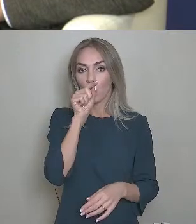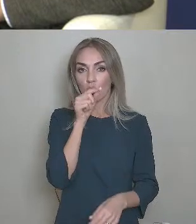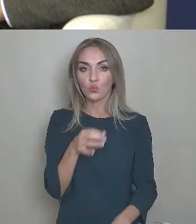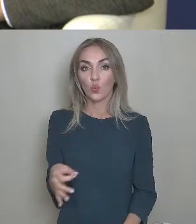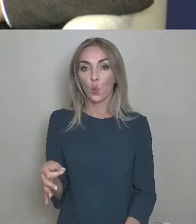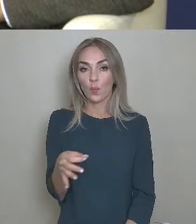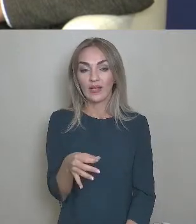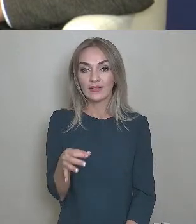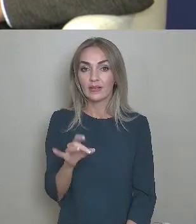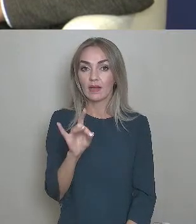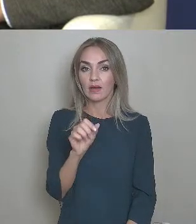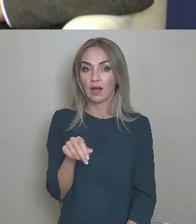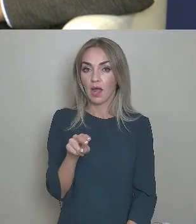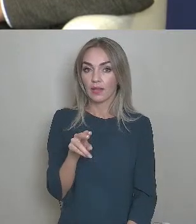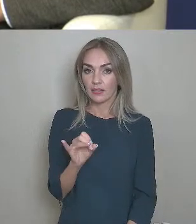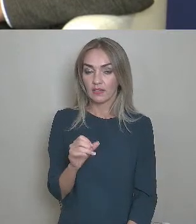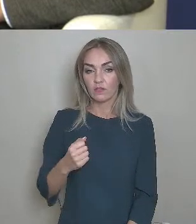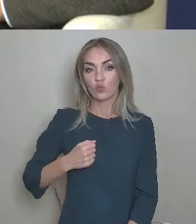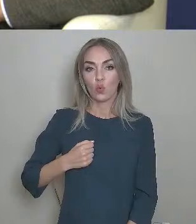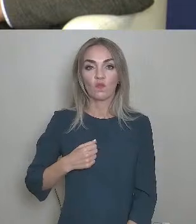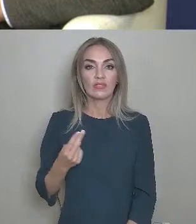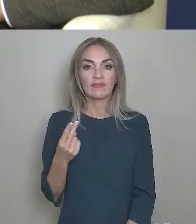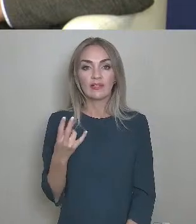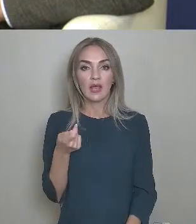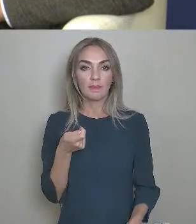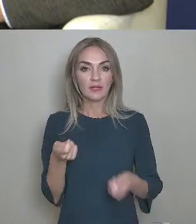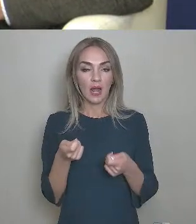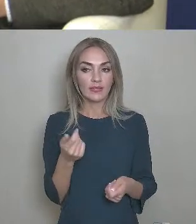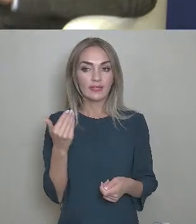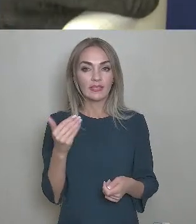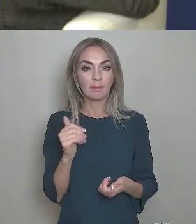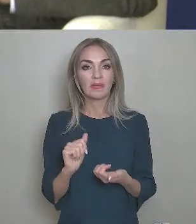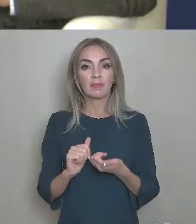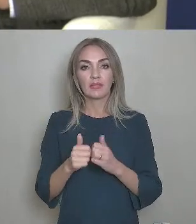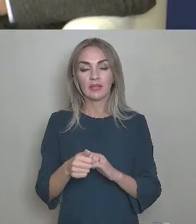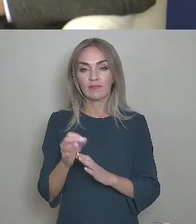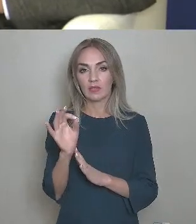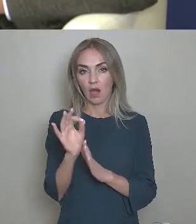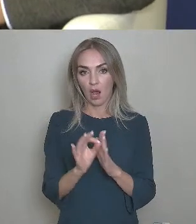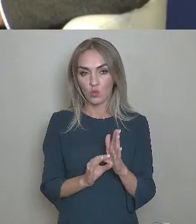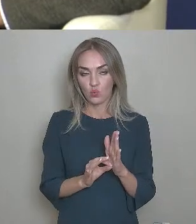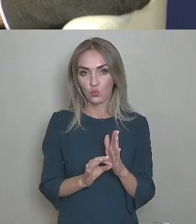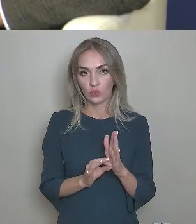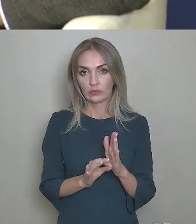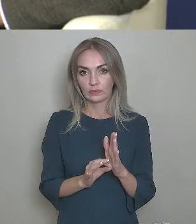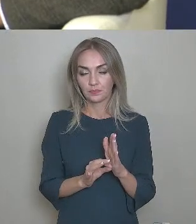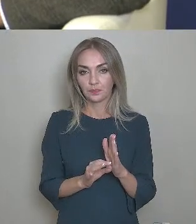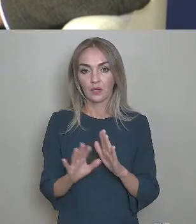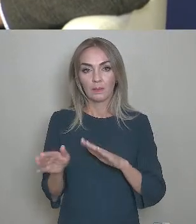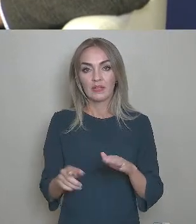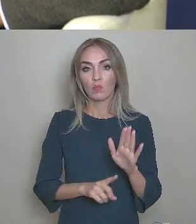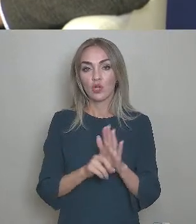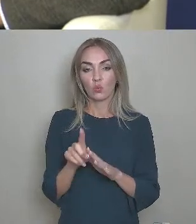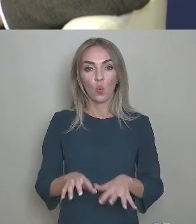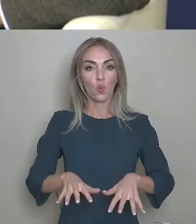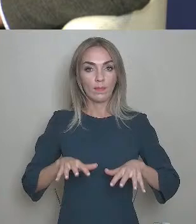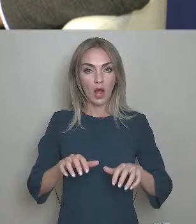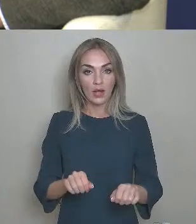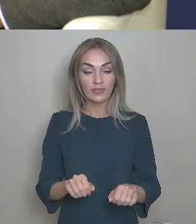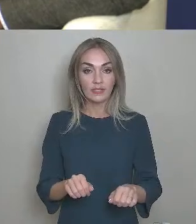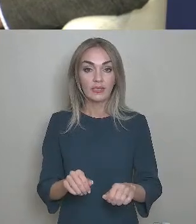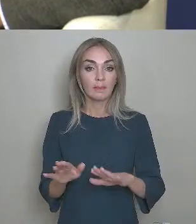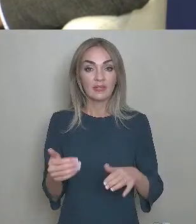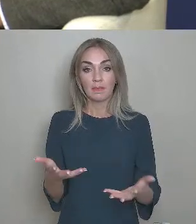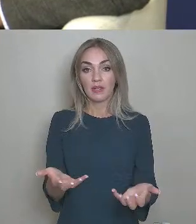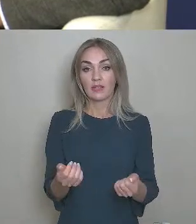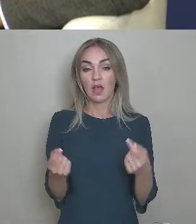their powers. If we are talking about Donetsk and Lugansk Oblast Council, these military civil administrations have substituted them with